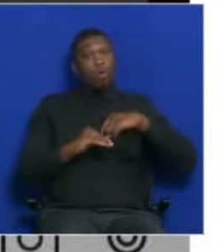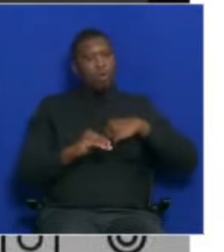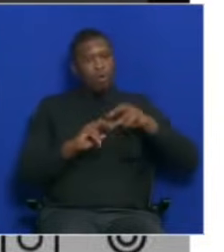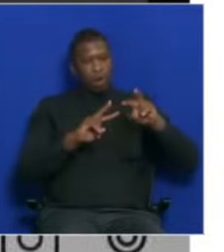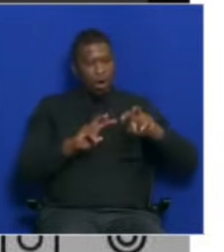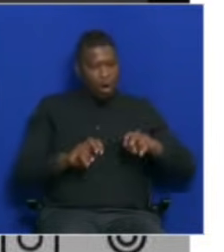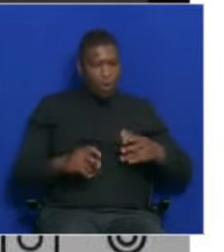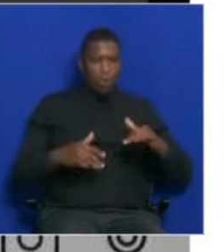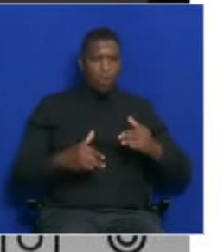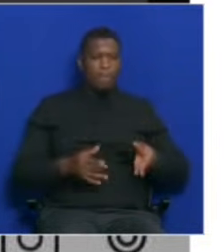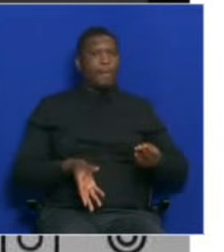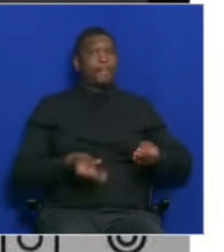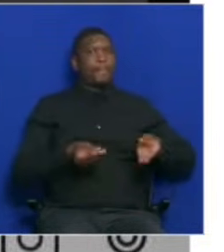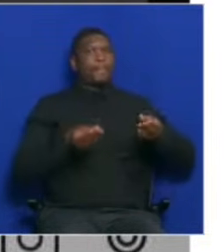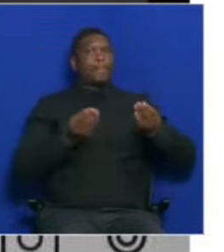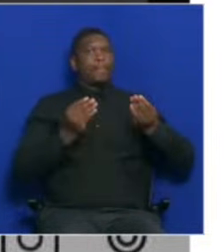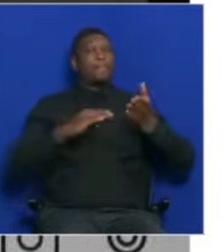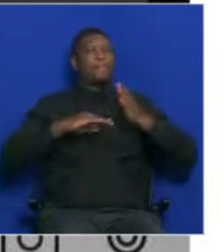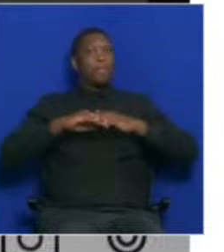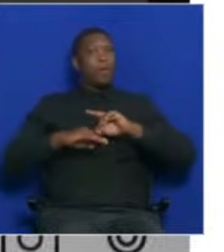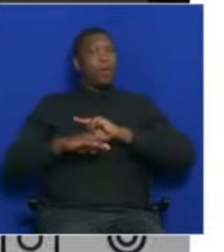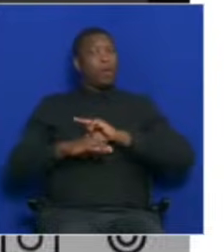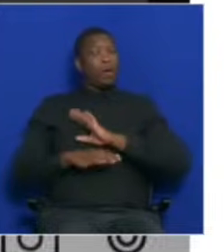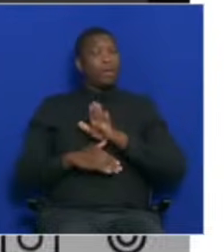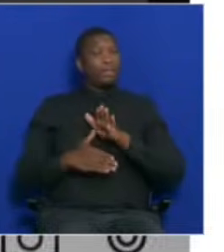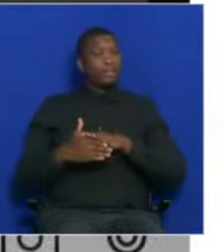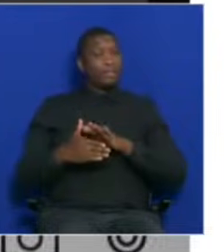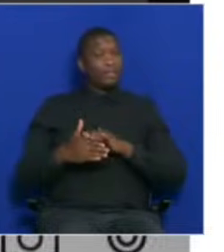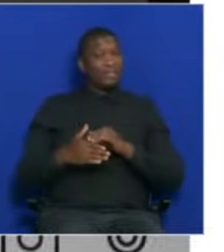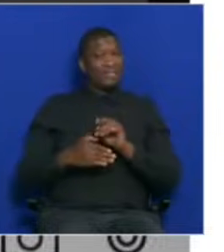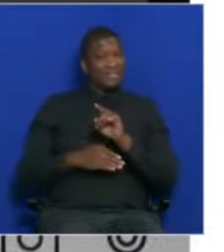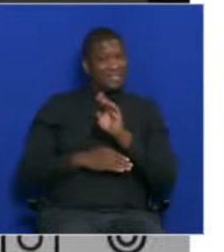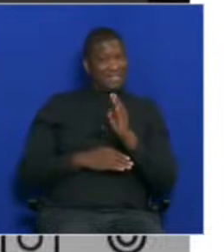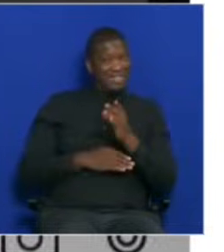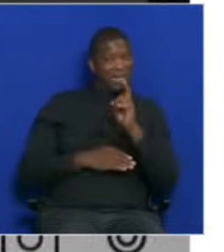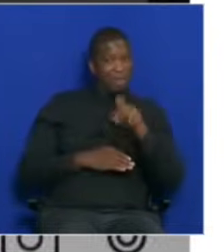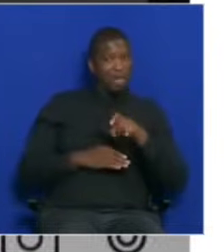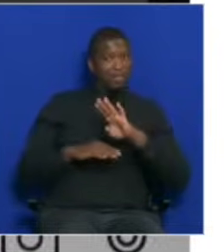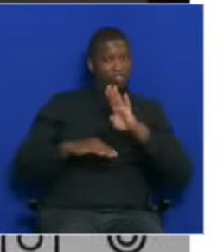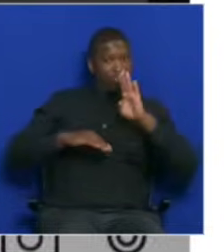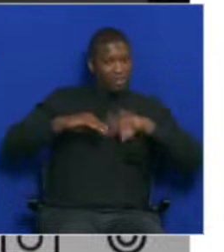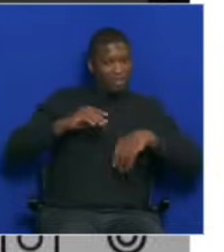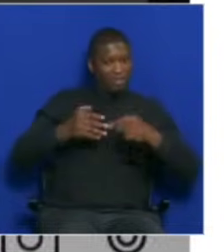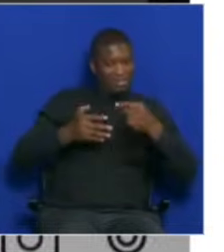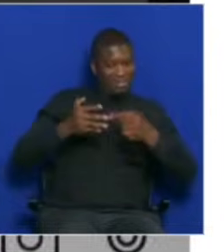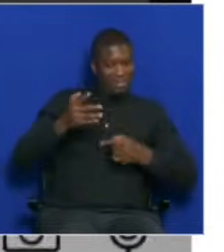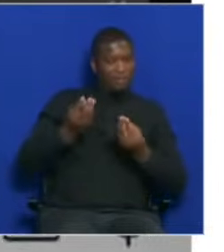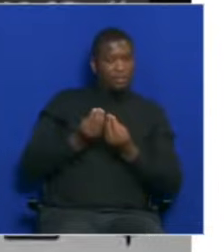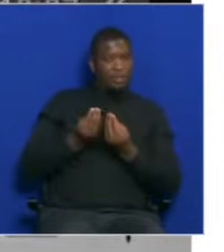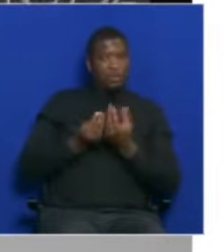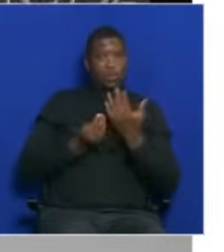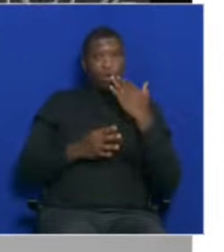get direction, because he was supposed to be charged on these things in 2019.